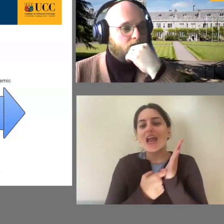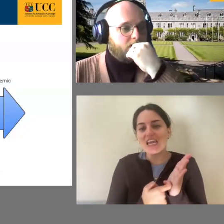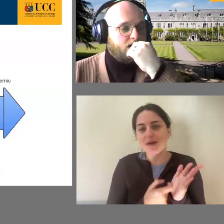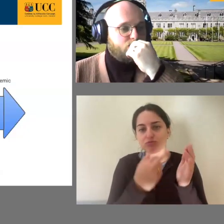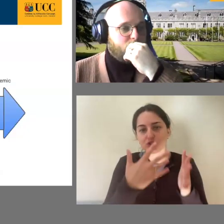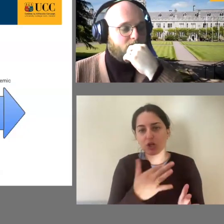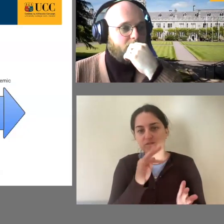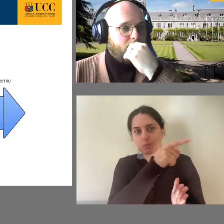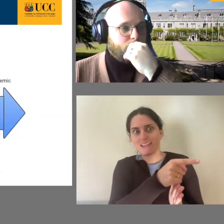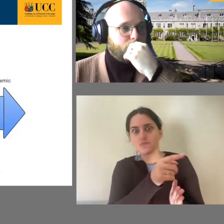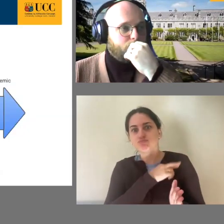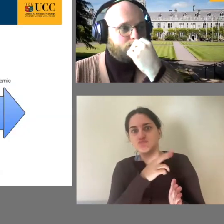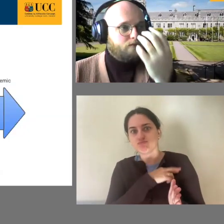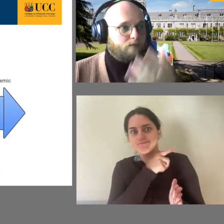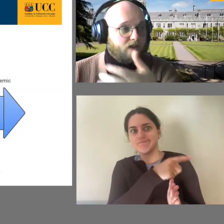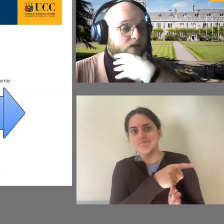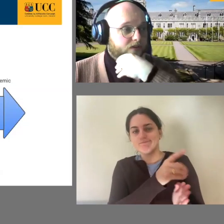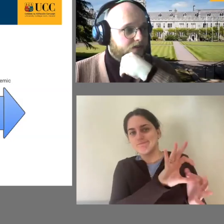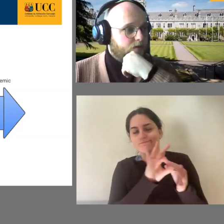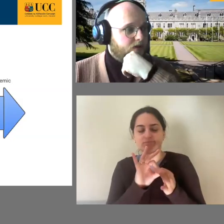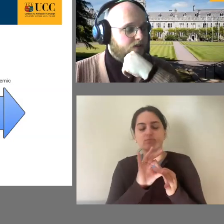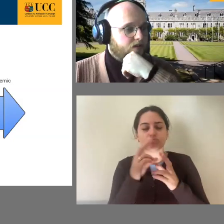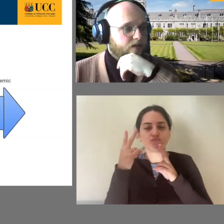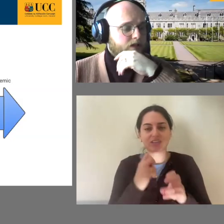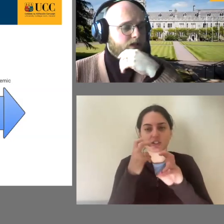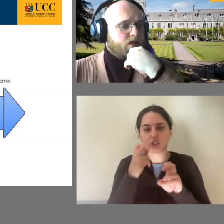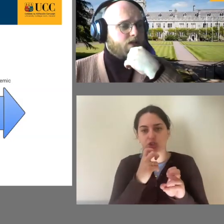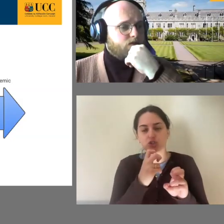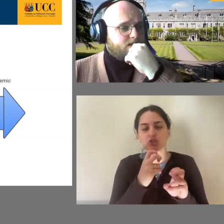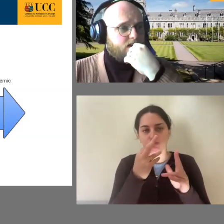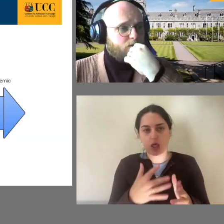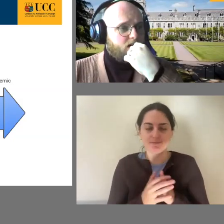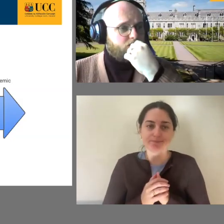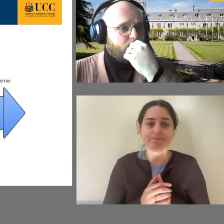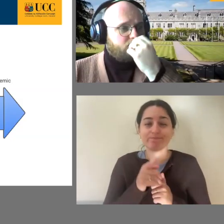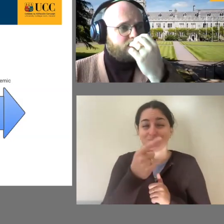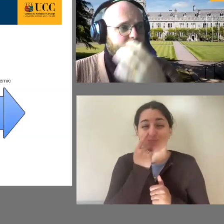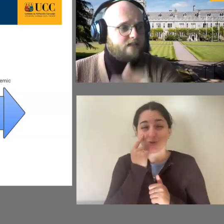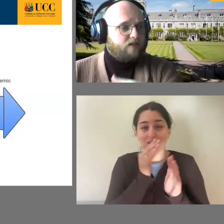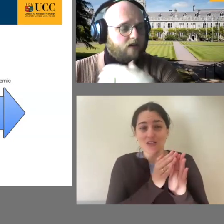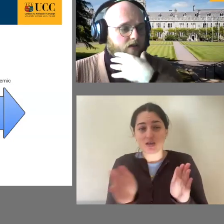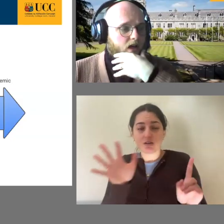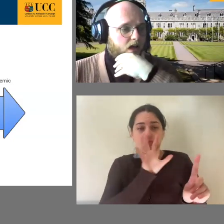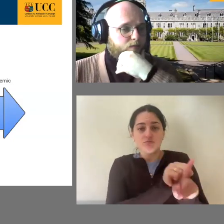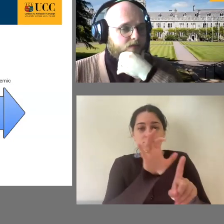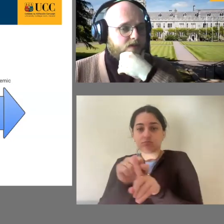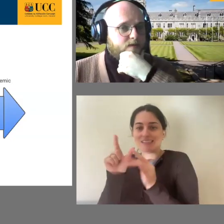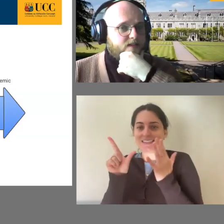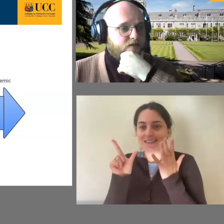based on the actual piece of research that we conducted. So you'll see here we kind of identified